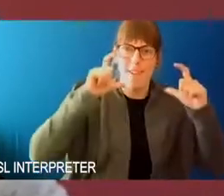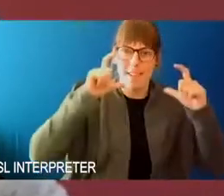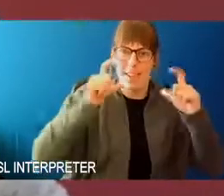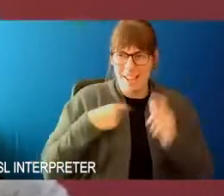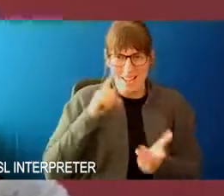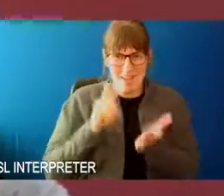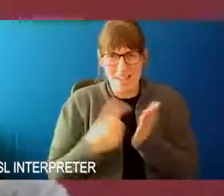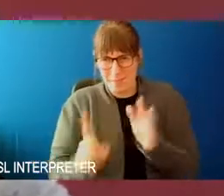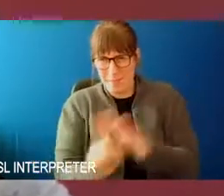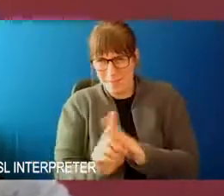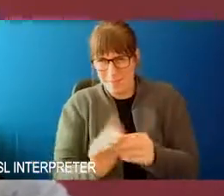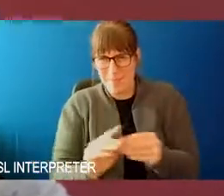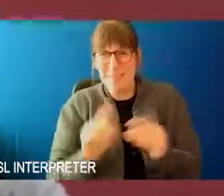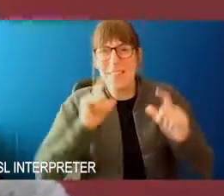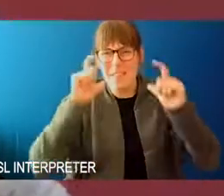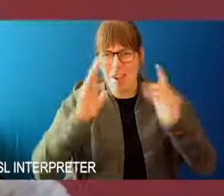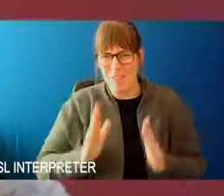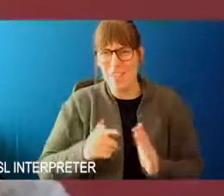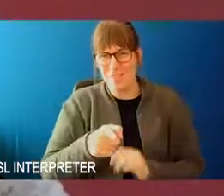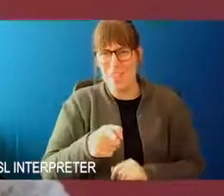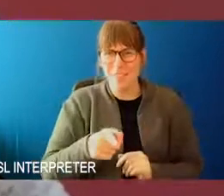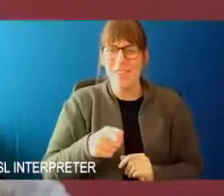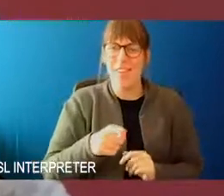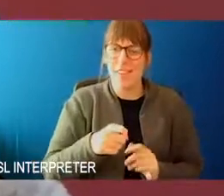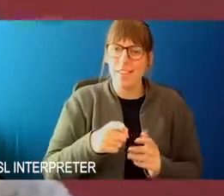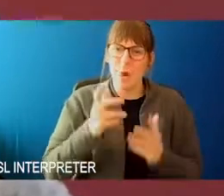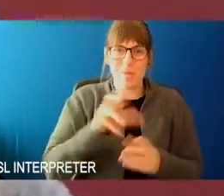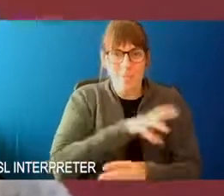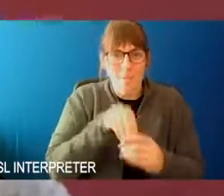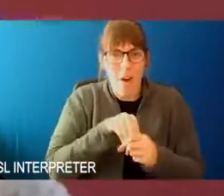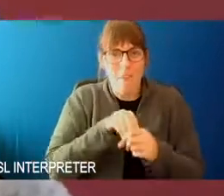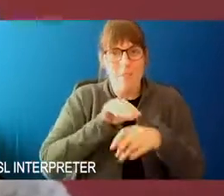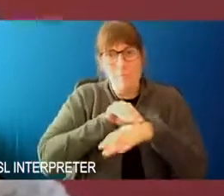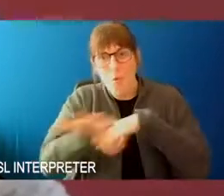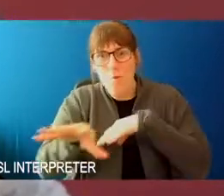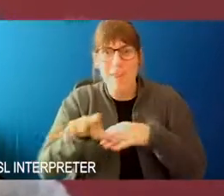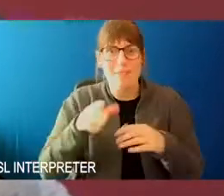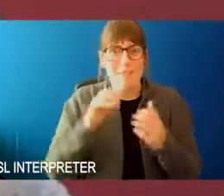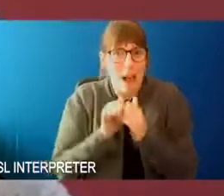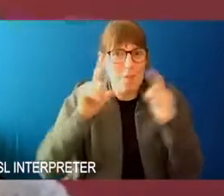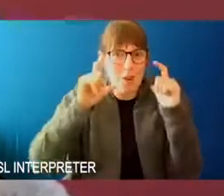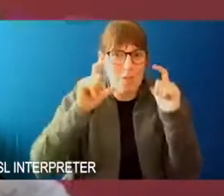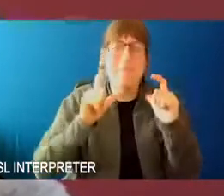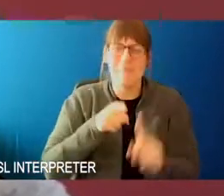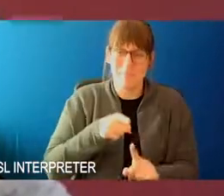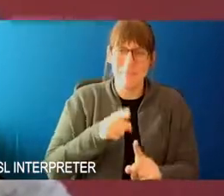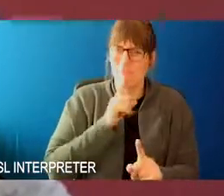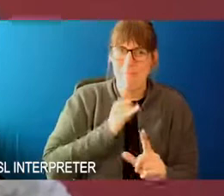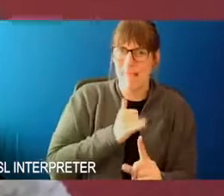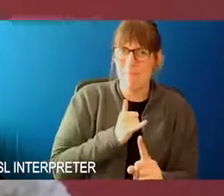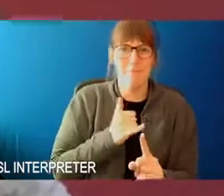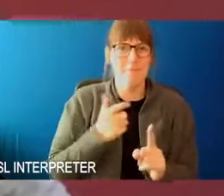photography. And I noticed actually in the chat that somebody mentioned that they were a photographer and that they wanted to contribute to the movement through